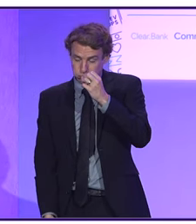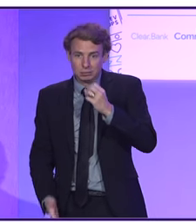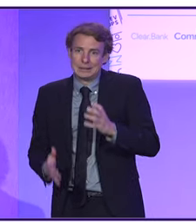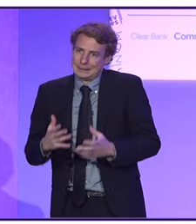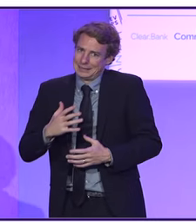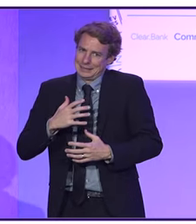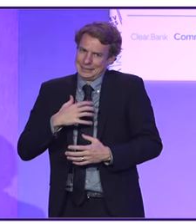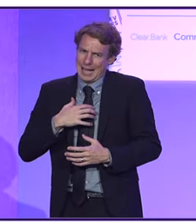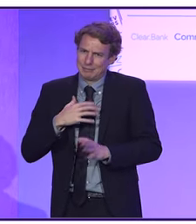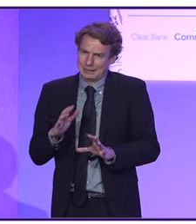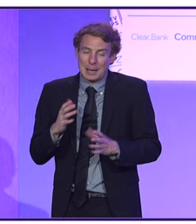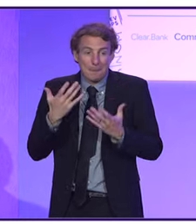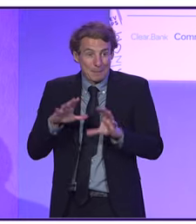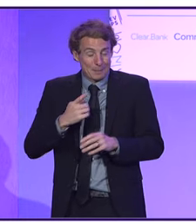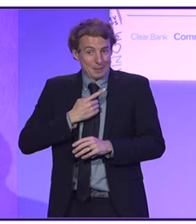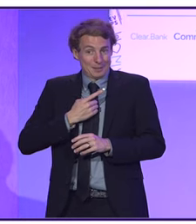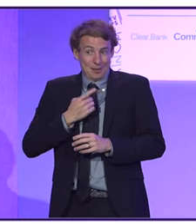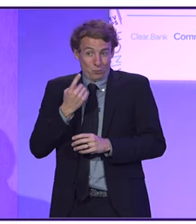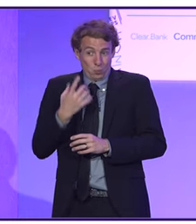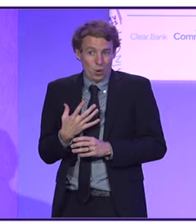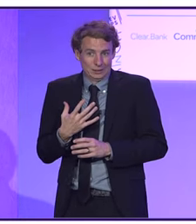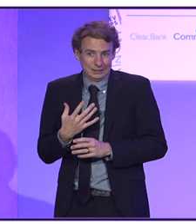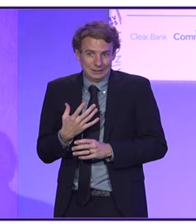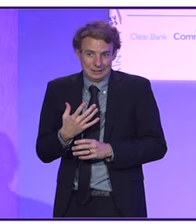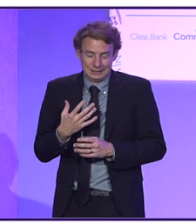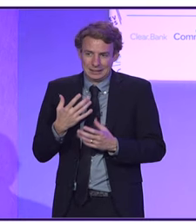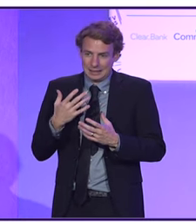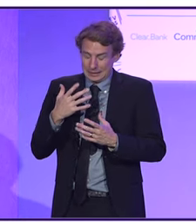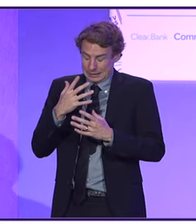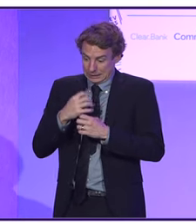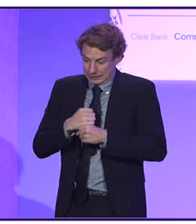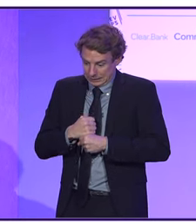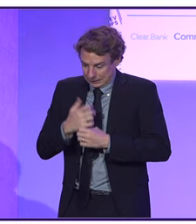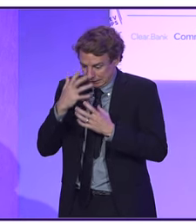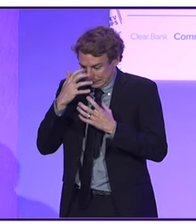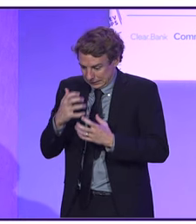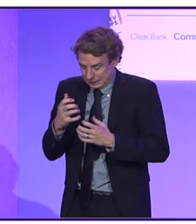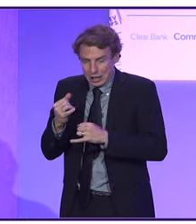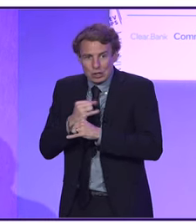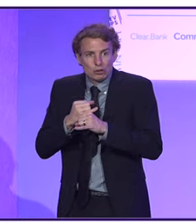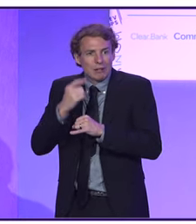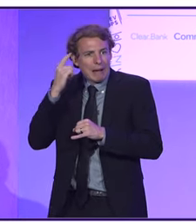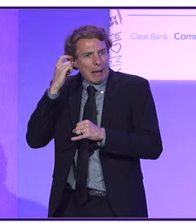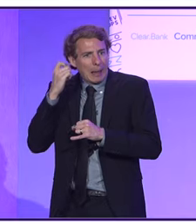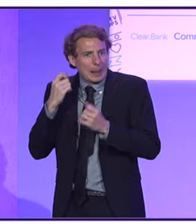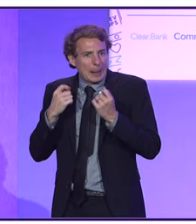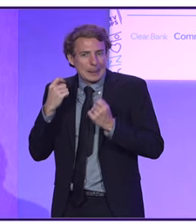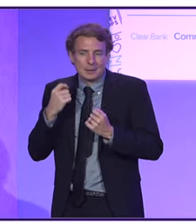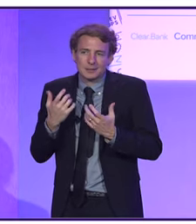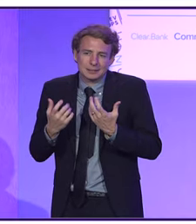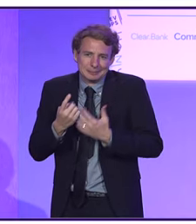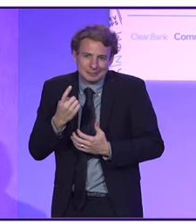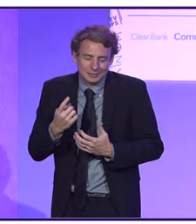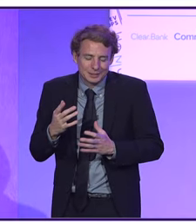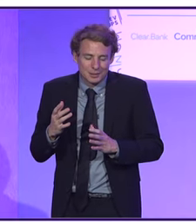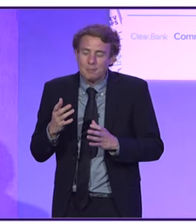but I've done it once and it was, there's a few more new gray hairs on the side of my head as a result, but it was, but it gives you a really good insight. And even if